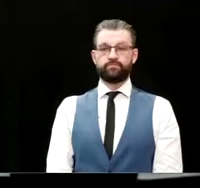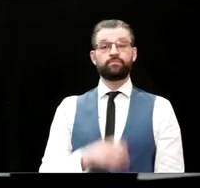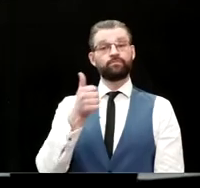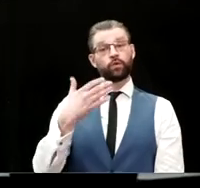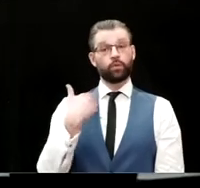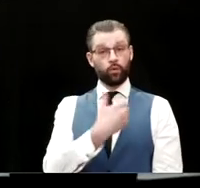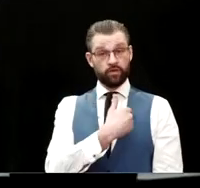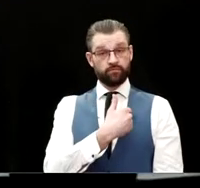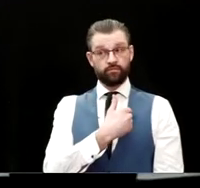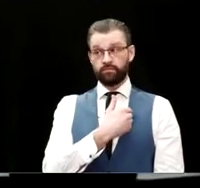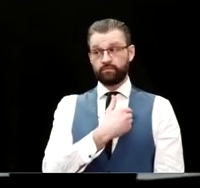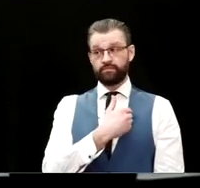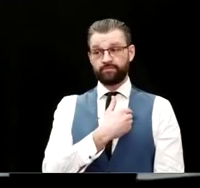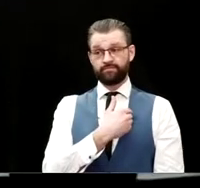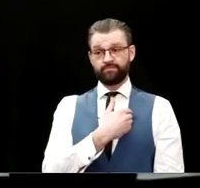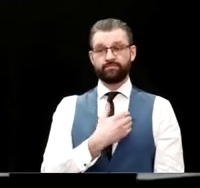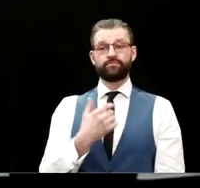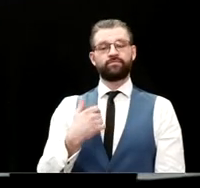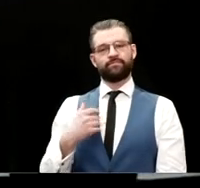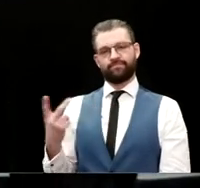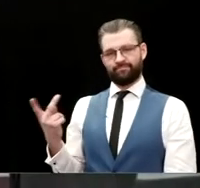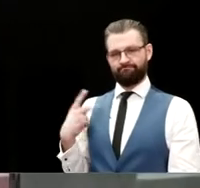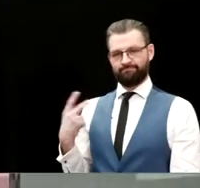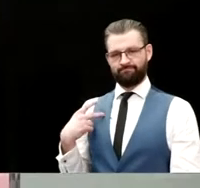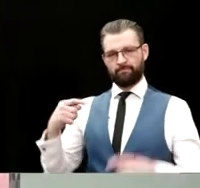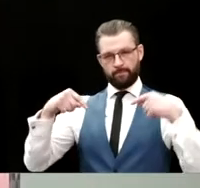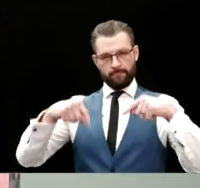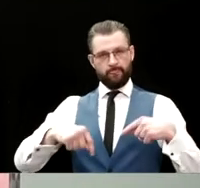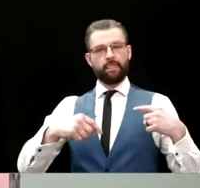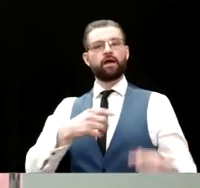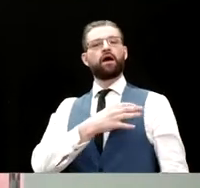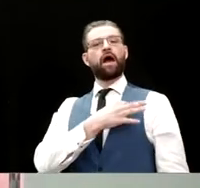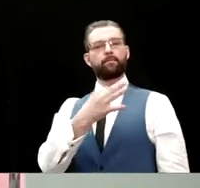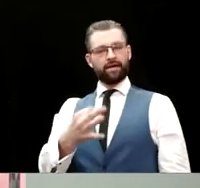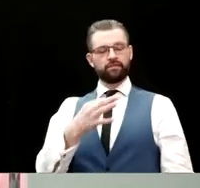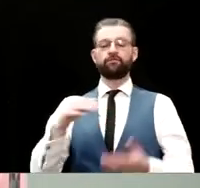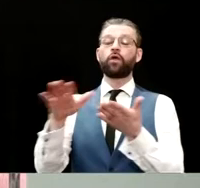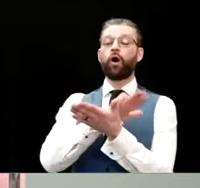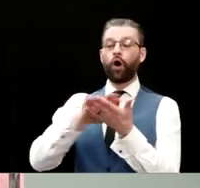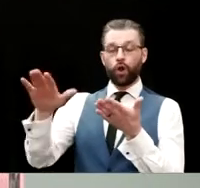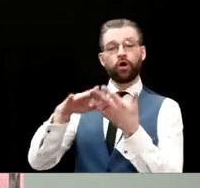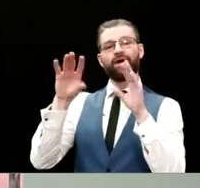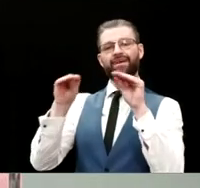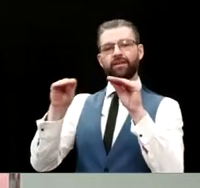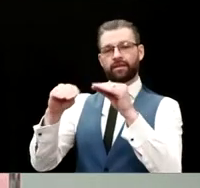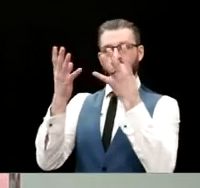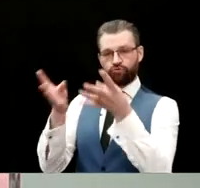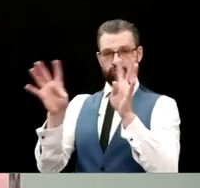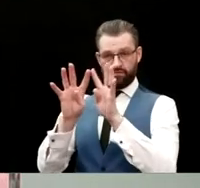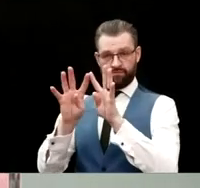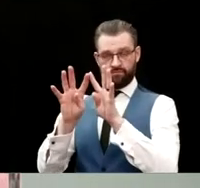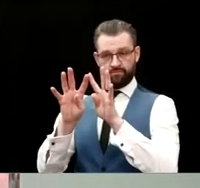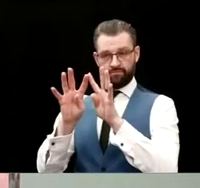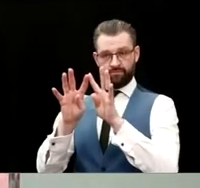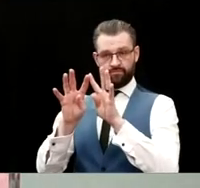Good morning. I am Lawrence Roran, and this is Gia Sumal, and we are ambassadors for the Holocaust Educational Trust. We